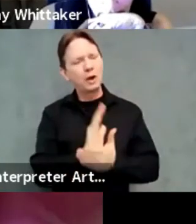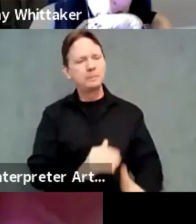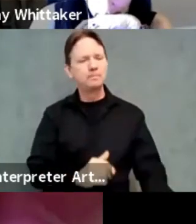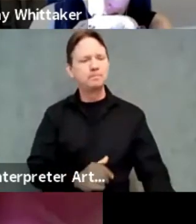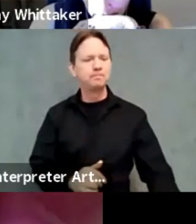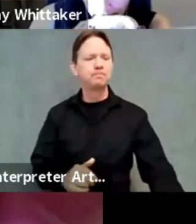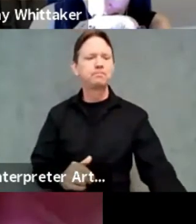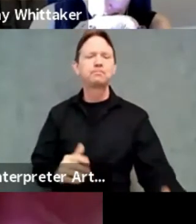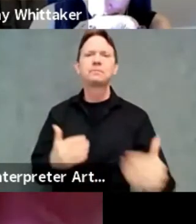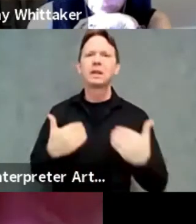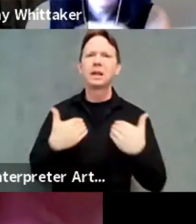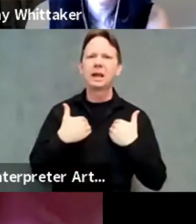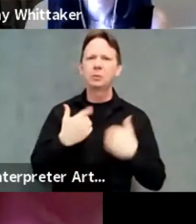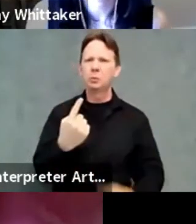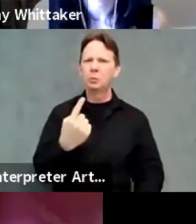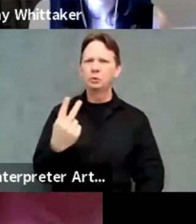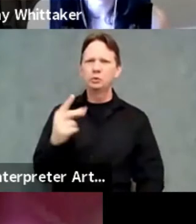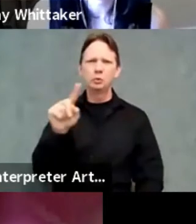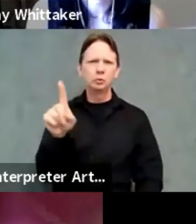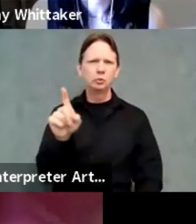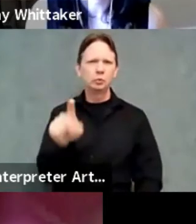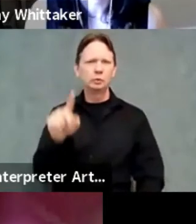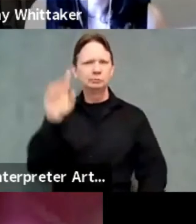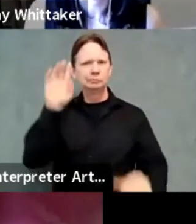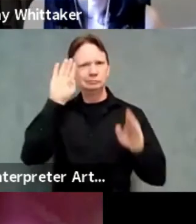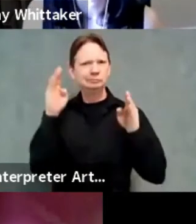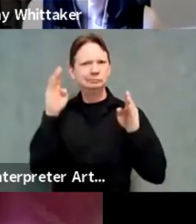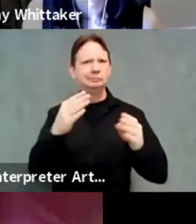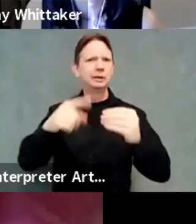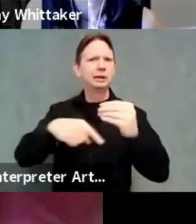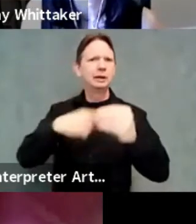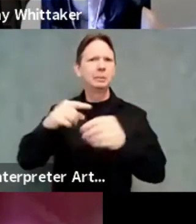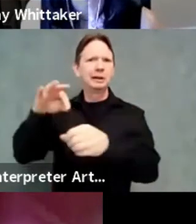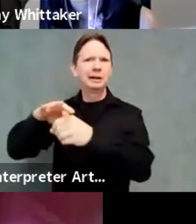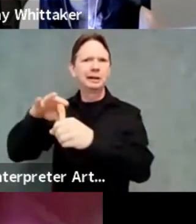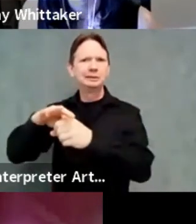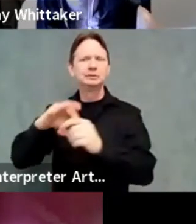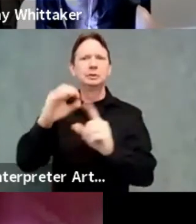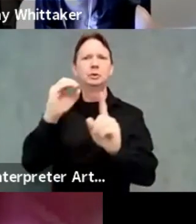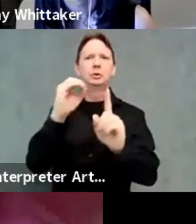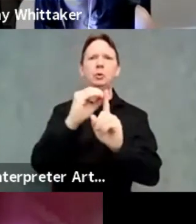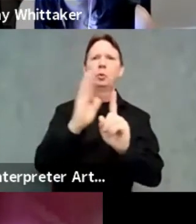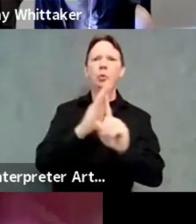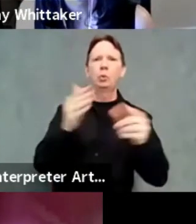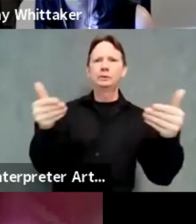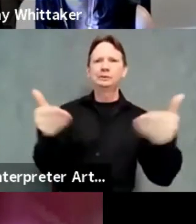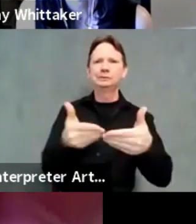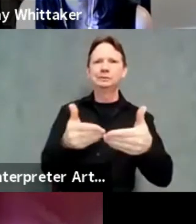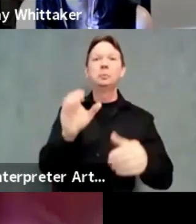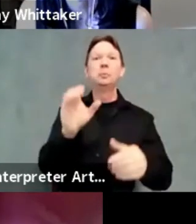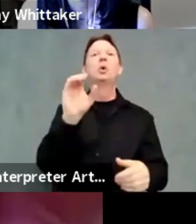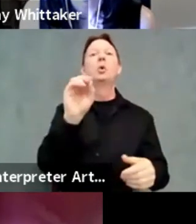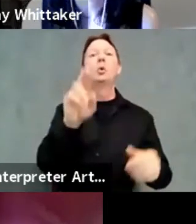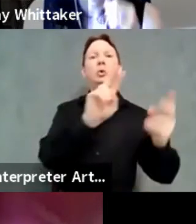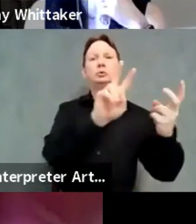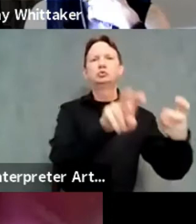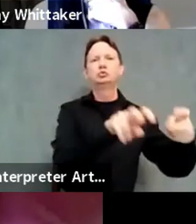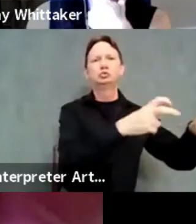couple of questions that focused on either elections, orientations, or transitions. One of the first ones